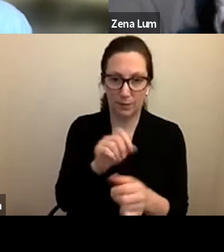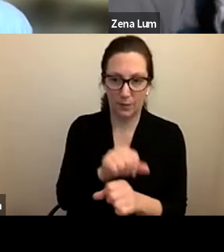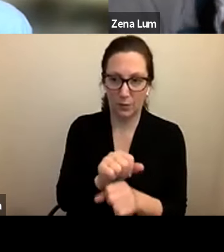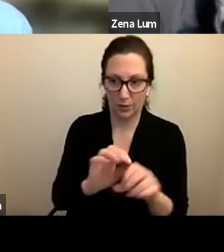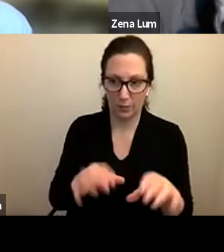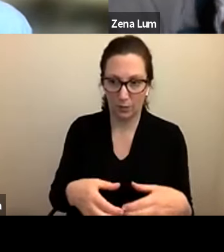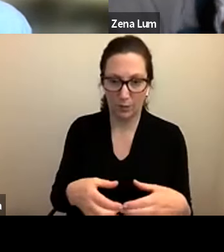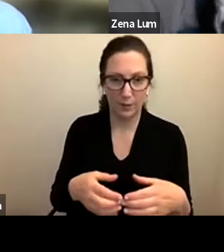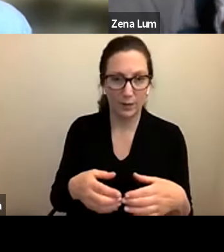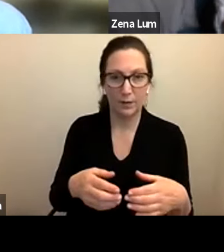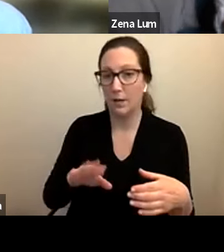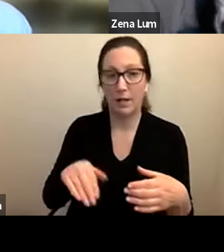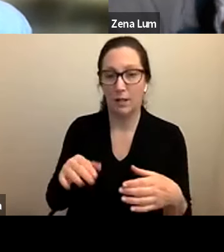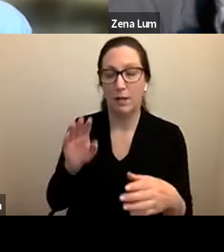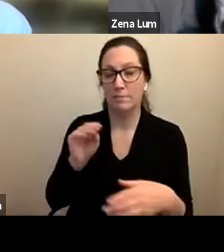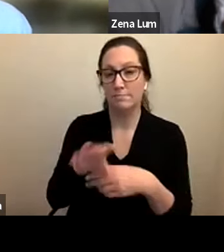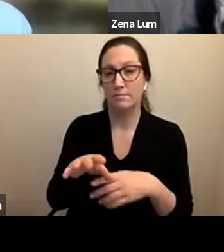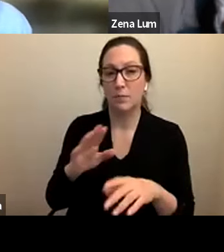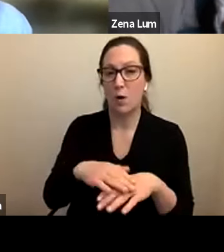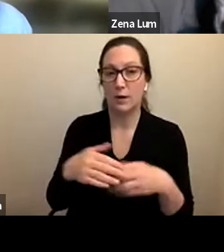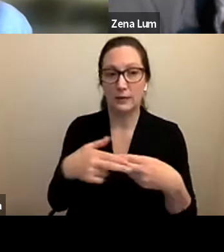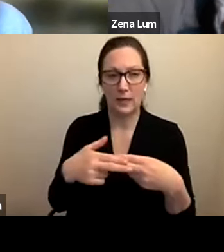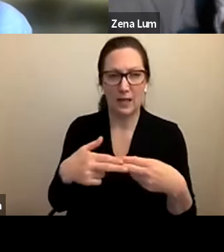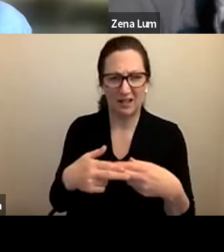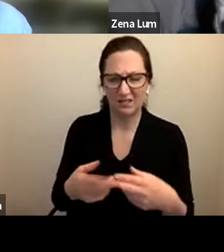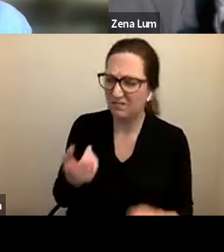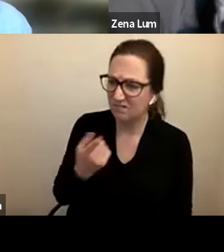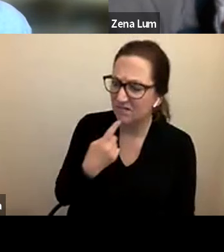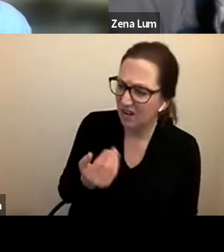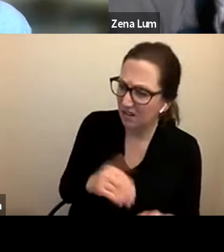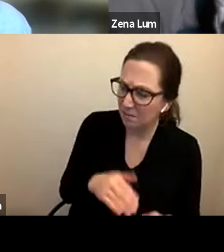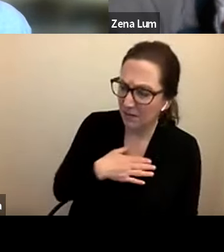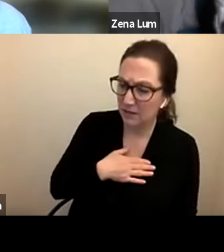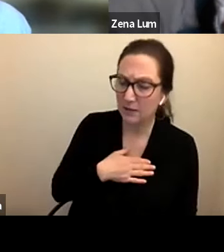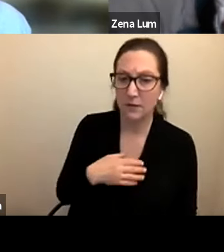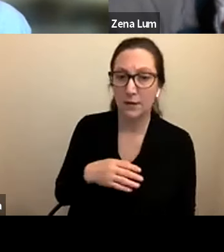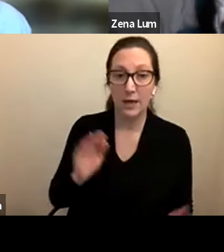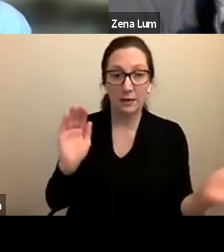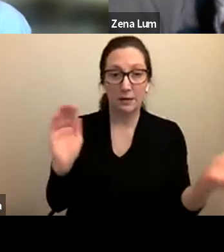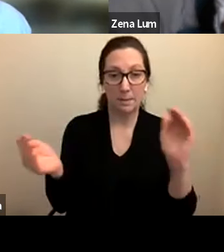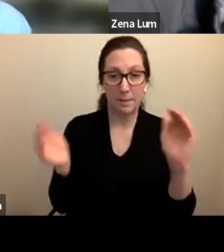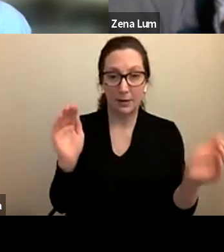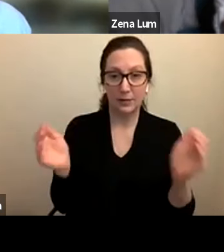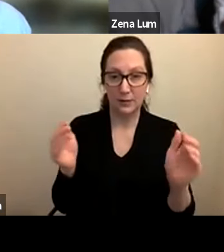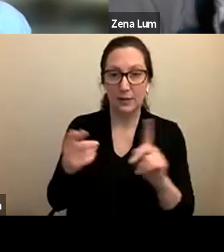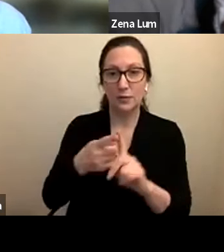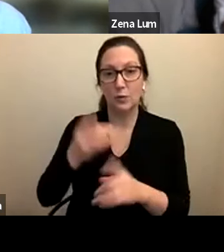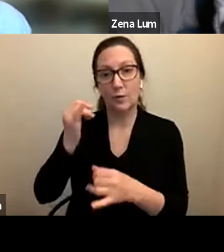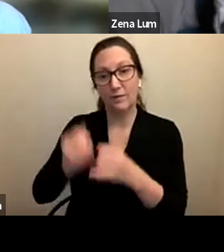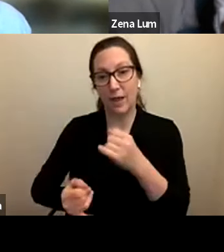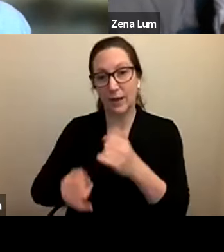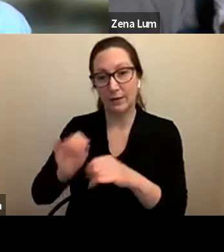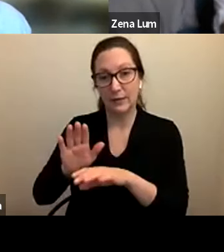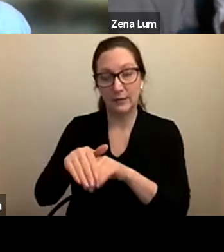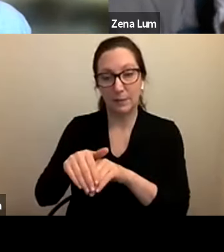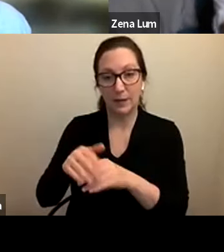which we have not put on a slide yet. But can you repeat that, please? The comparison to the final simulations from the